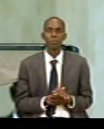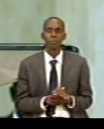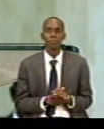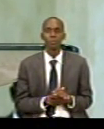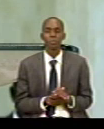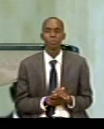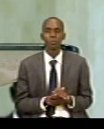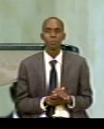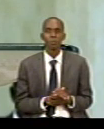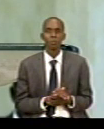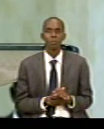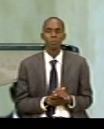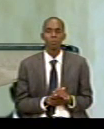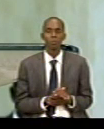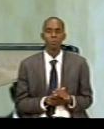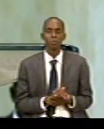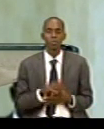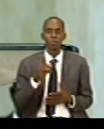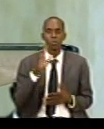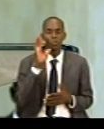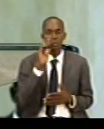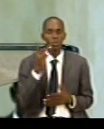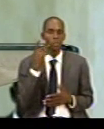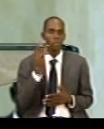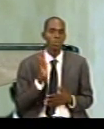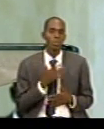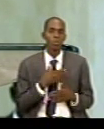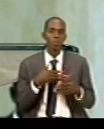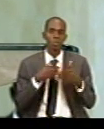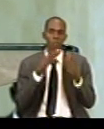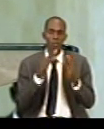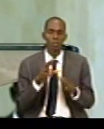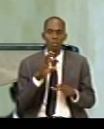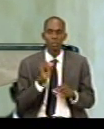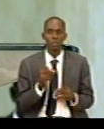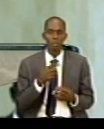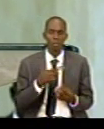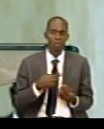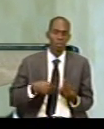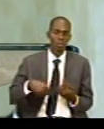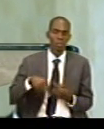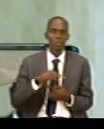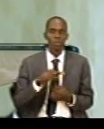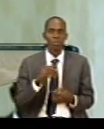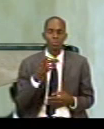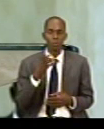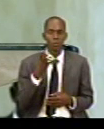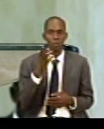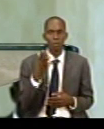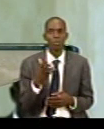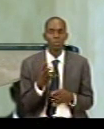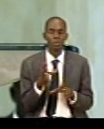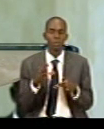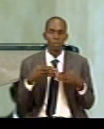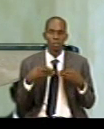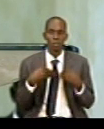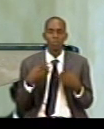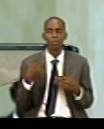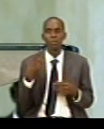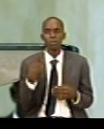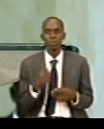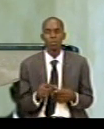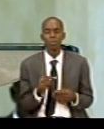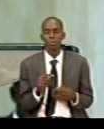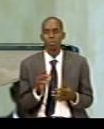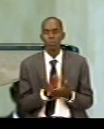Our brethren are by your side there. They will give you a slip to fill. Collect the slip from them, fill